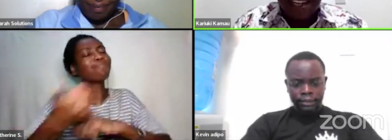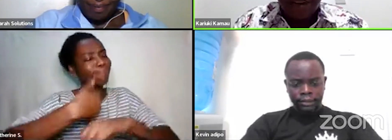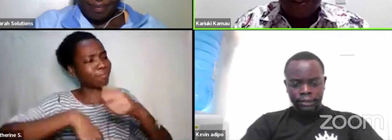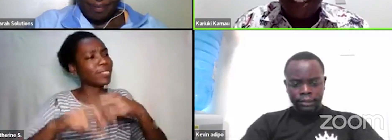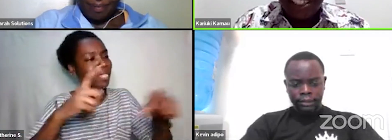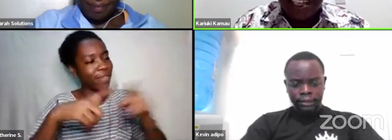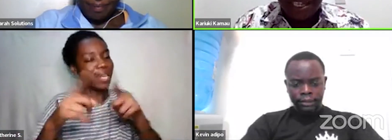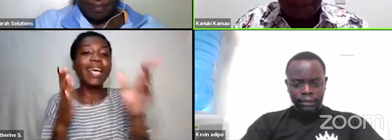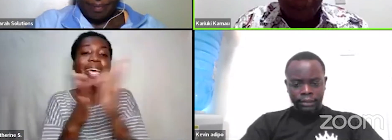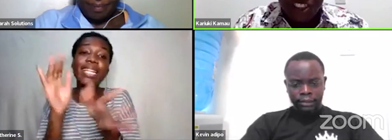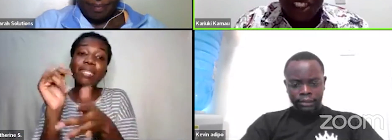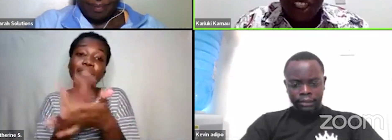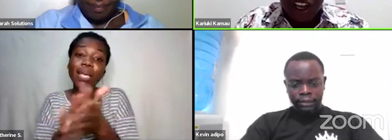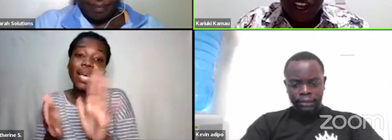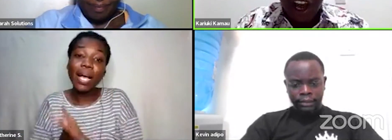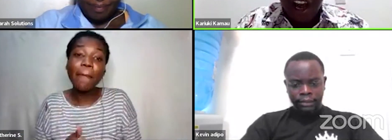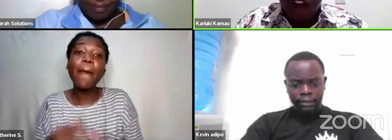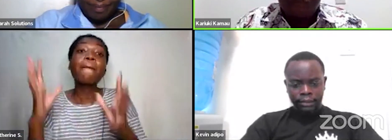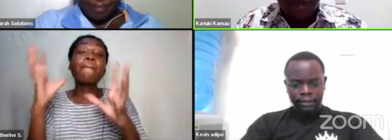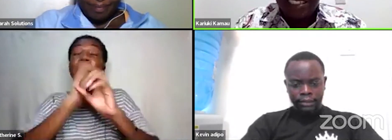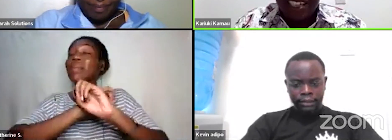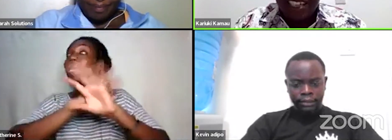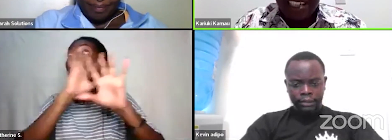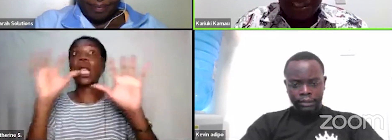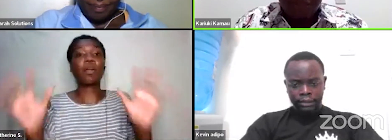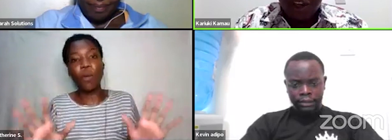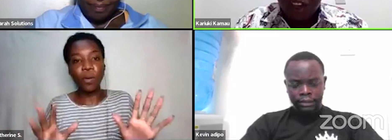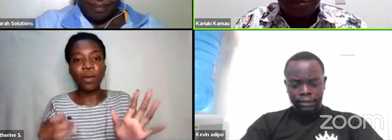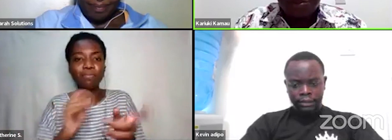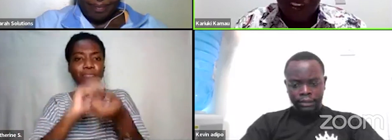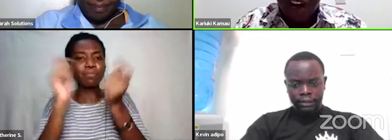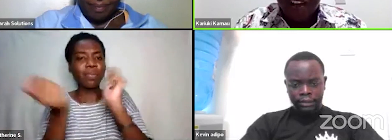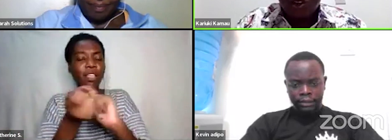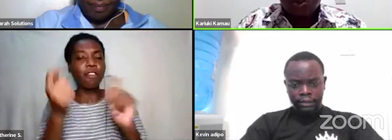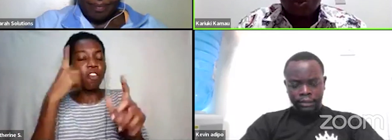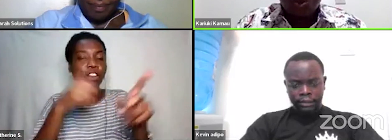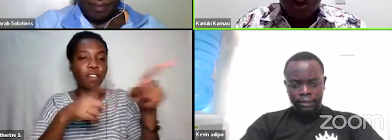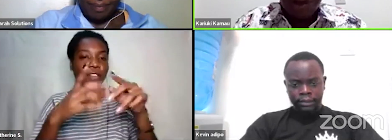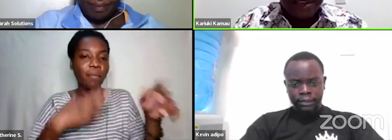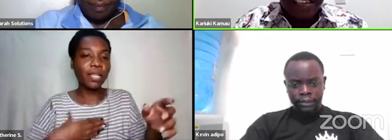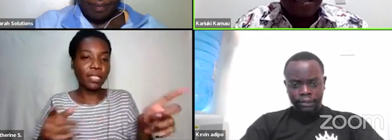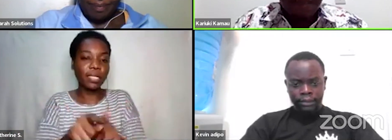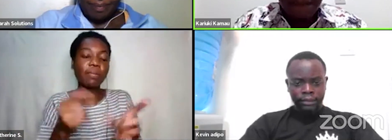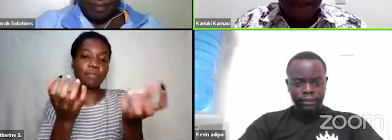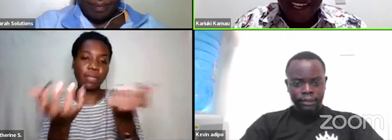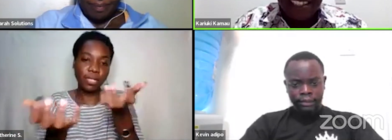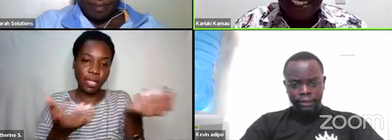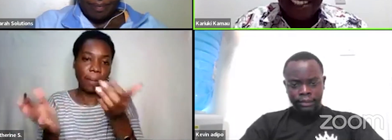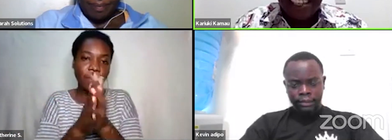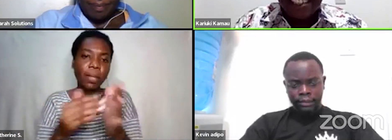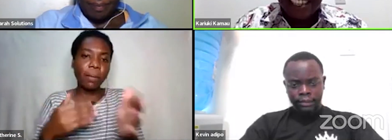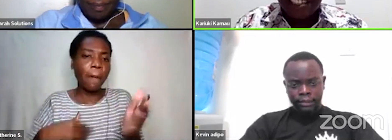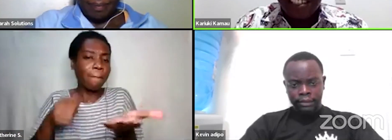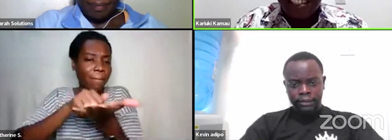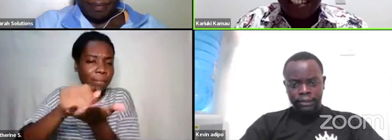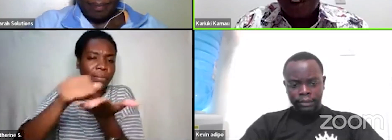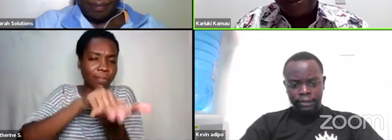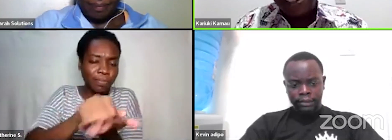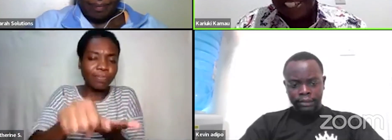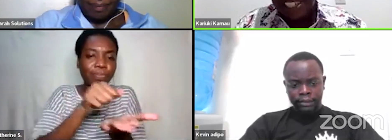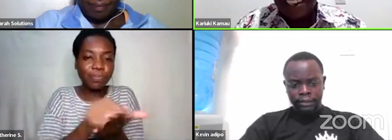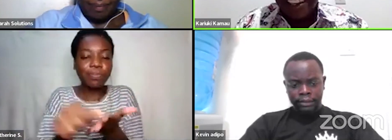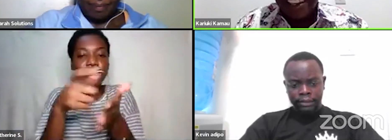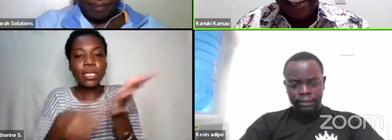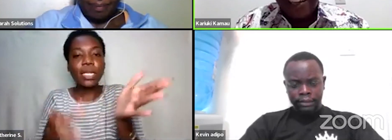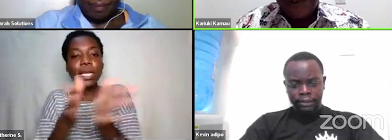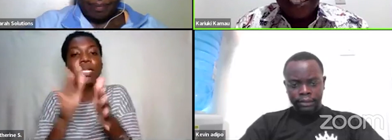the miracle, the turning point of my journey in entrepreneurship. Now I used to print my packages and attach the